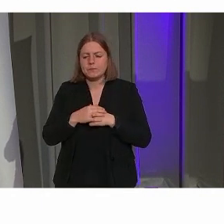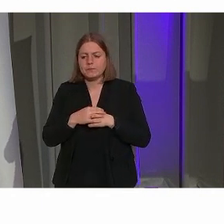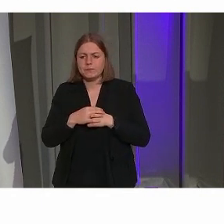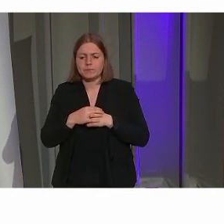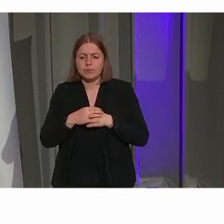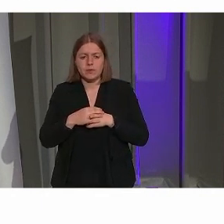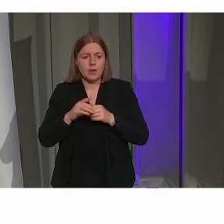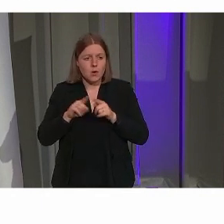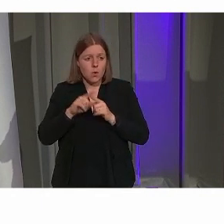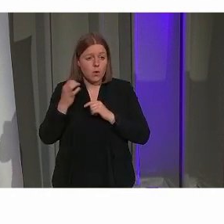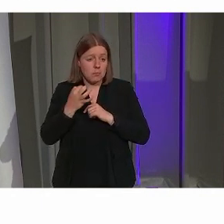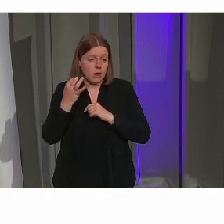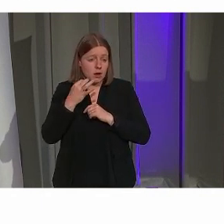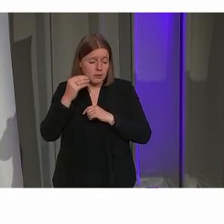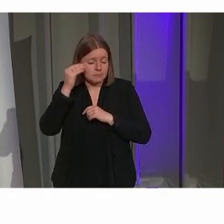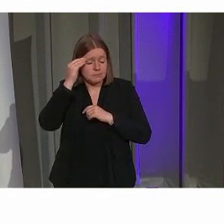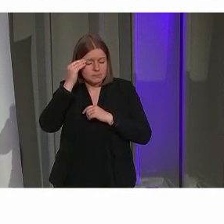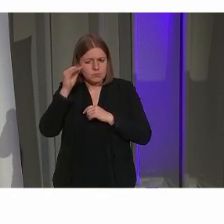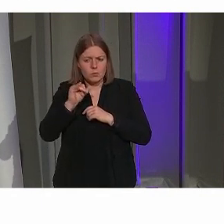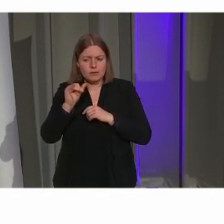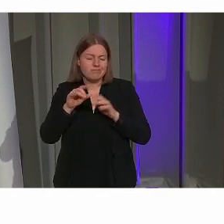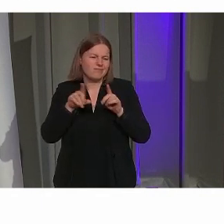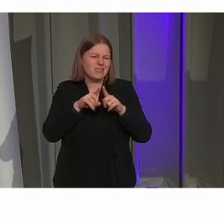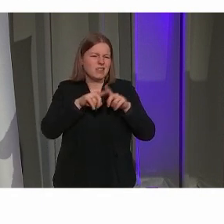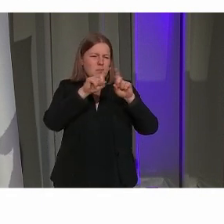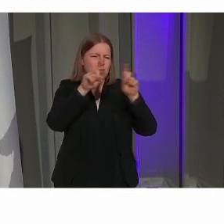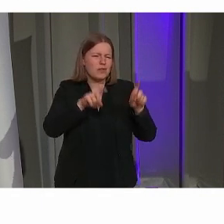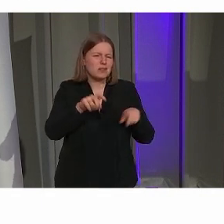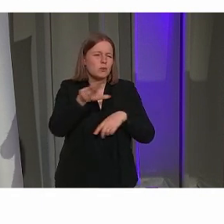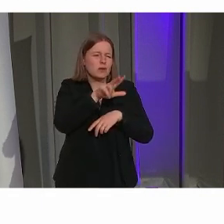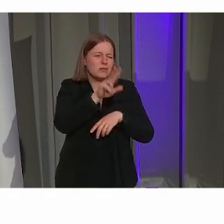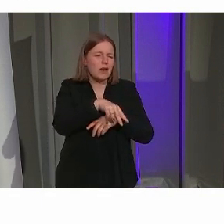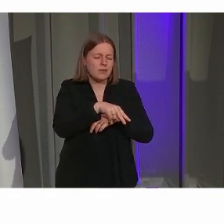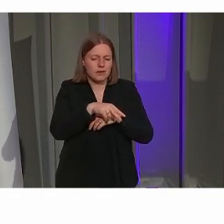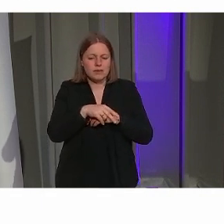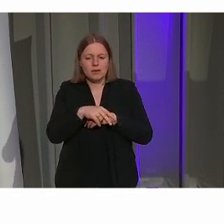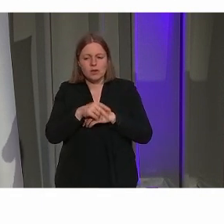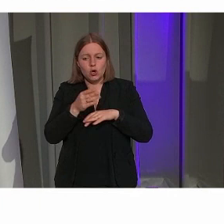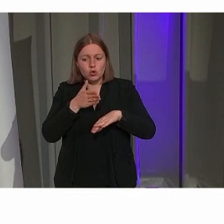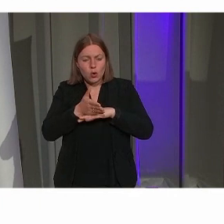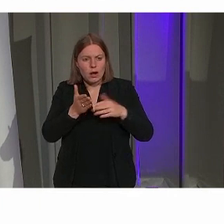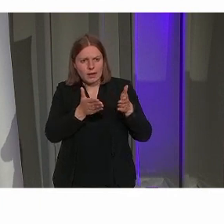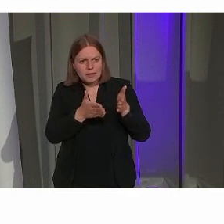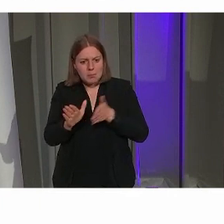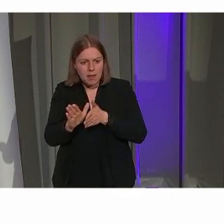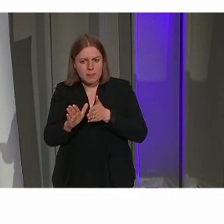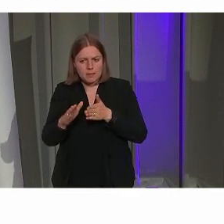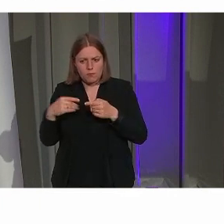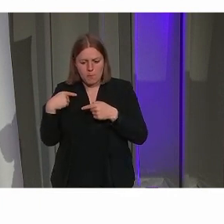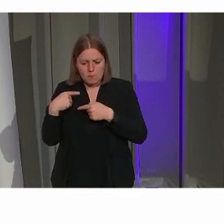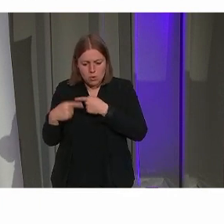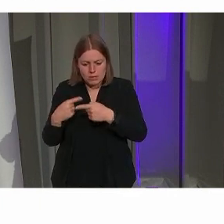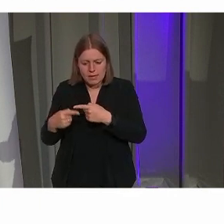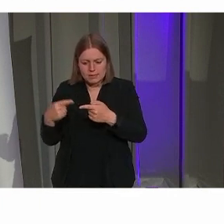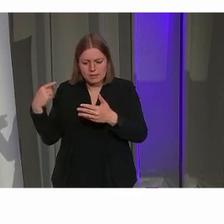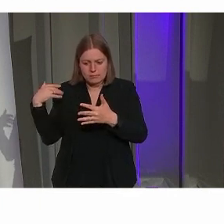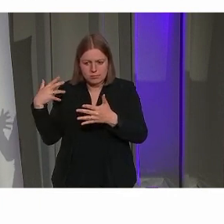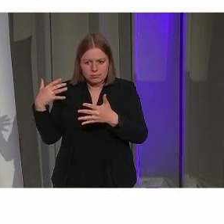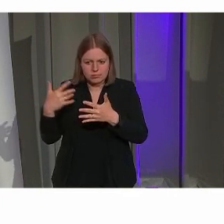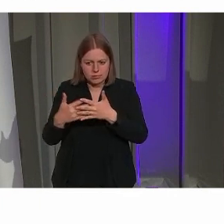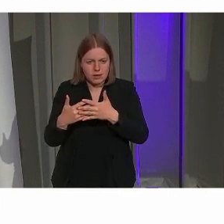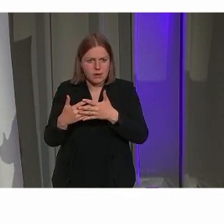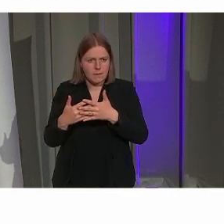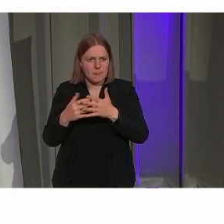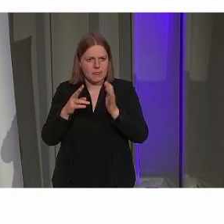well. Important to note is that the accessibility plan, or the process that